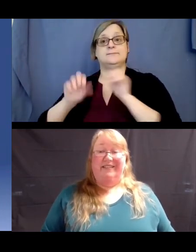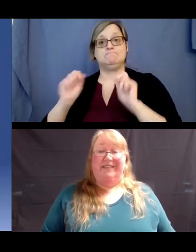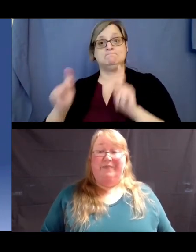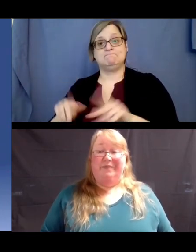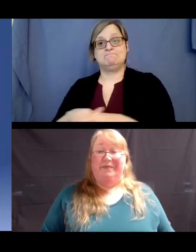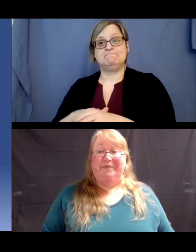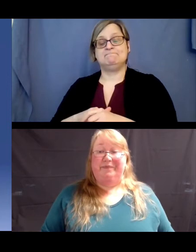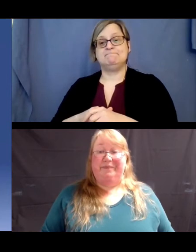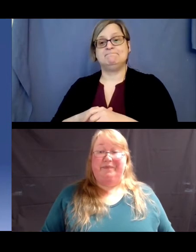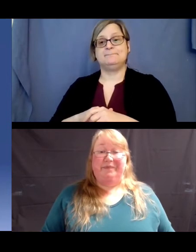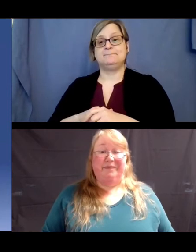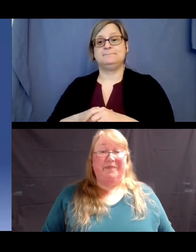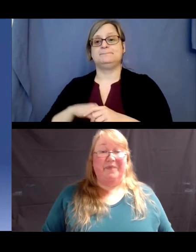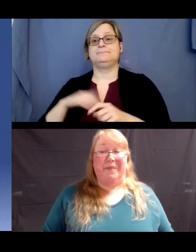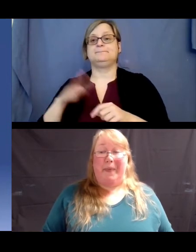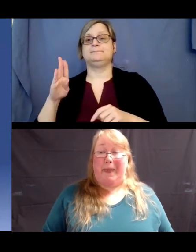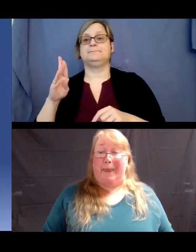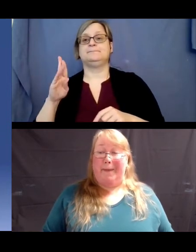Well,